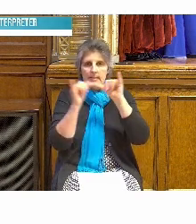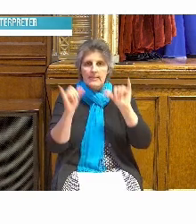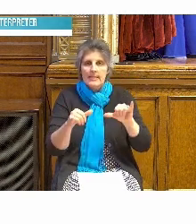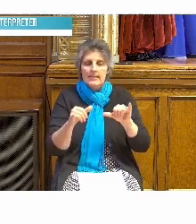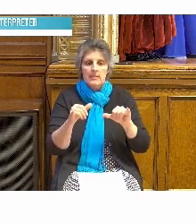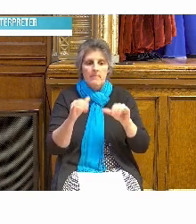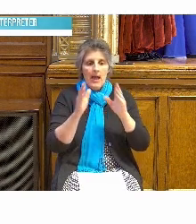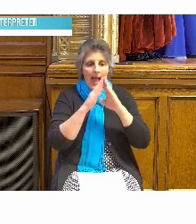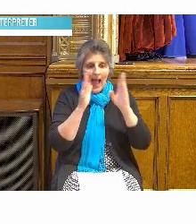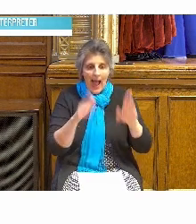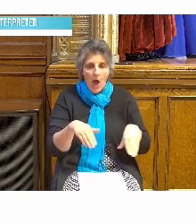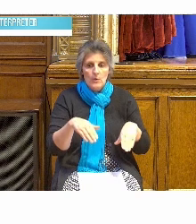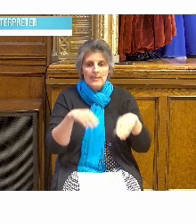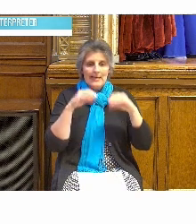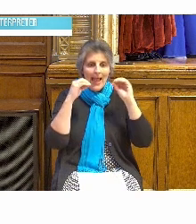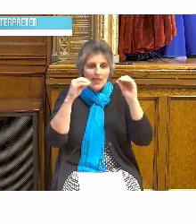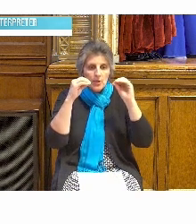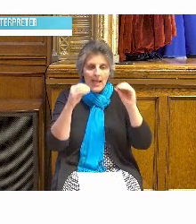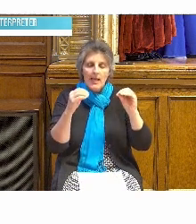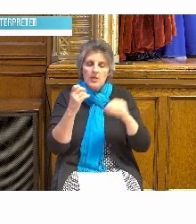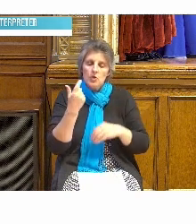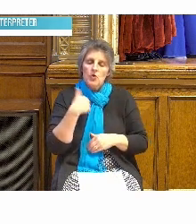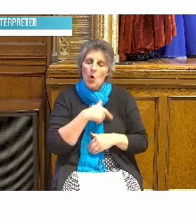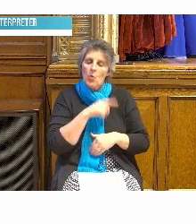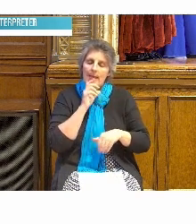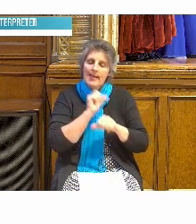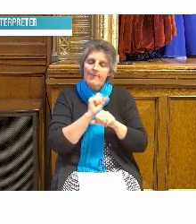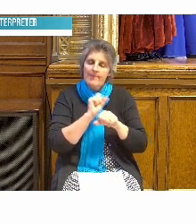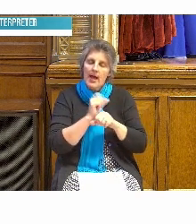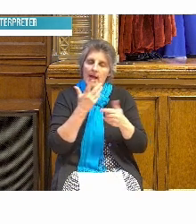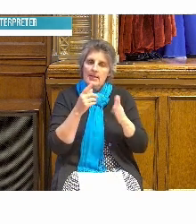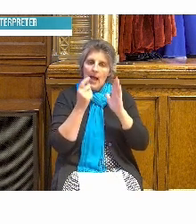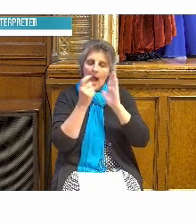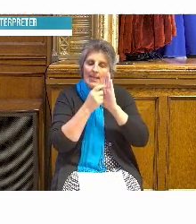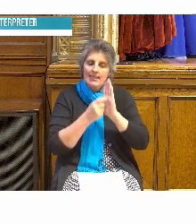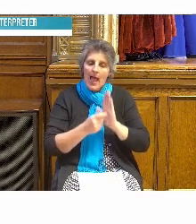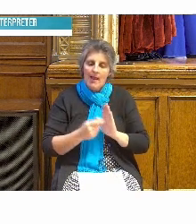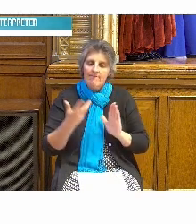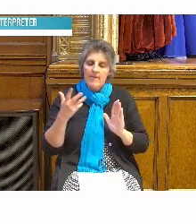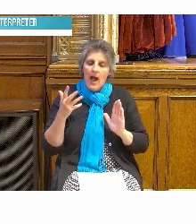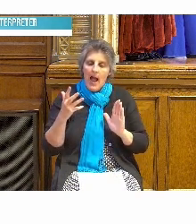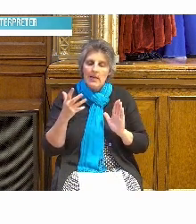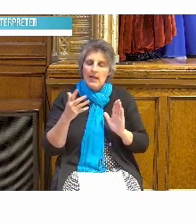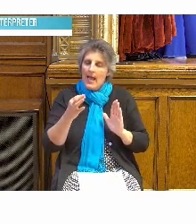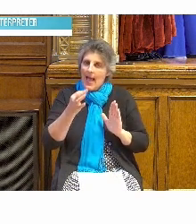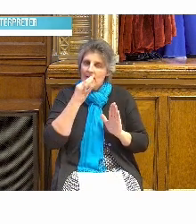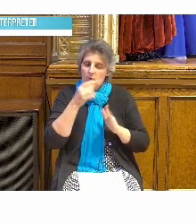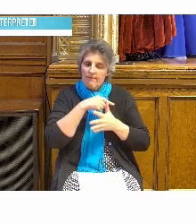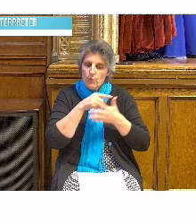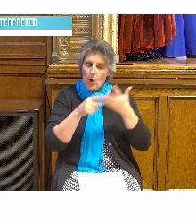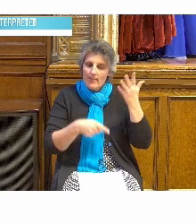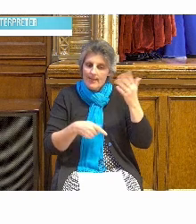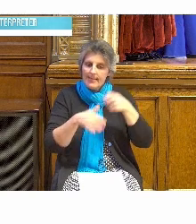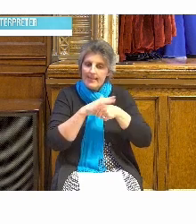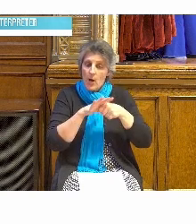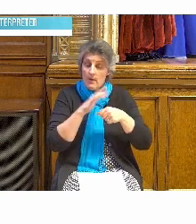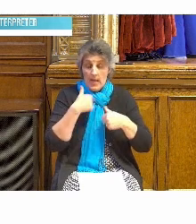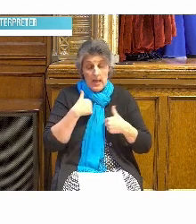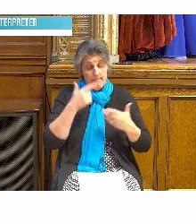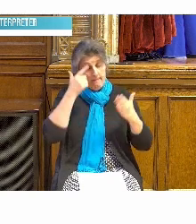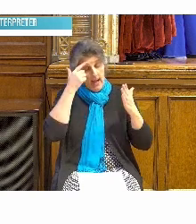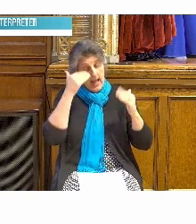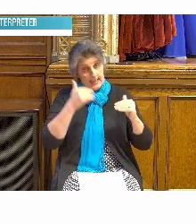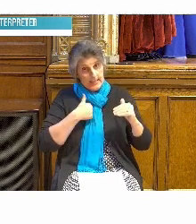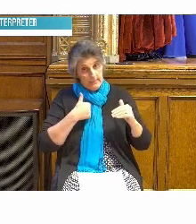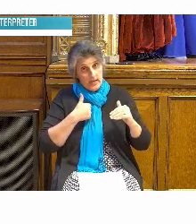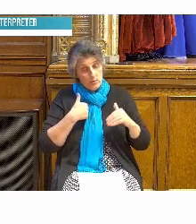housing, education. So we, in fact, identified experts for these areas. And my anticipation